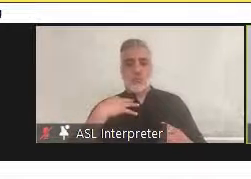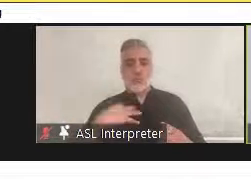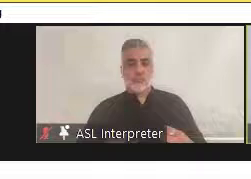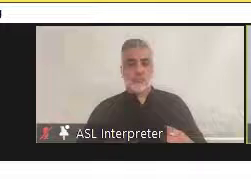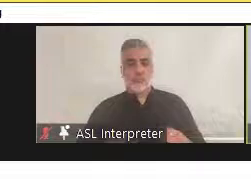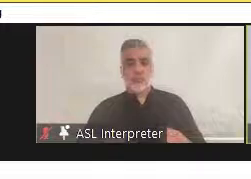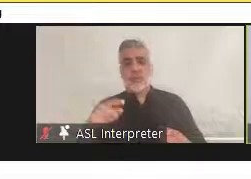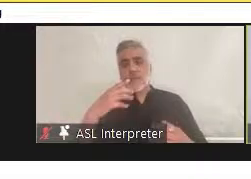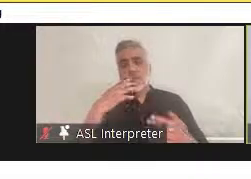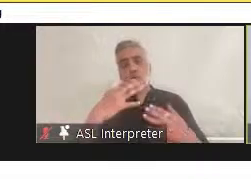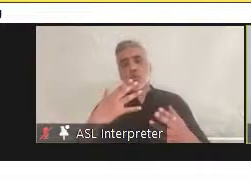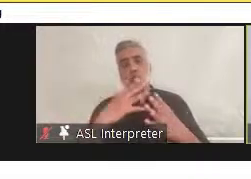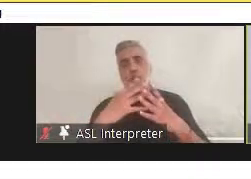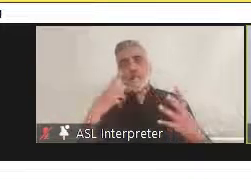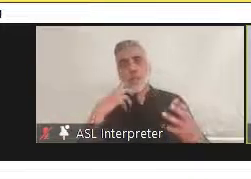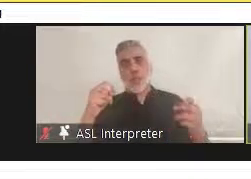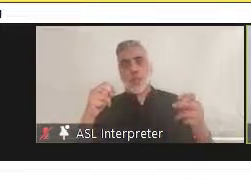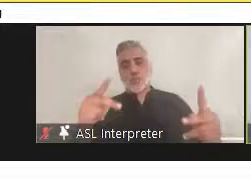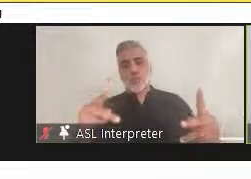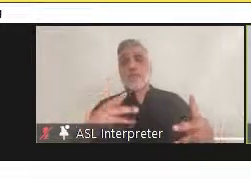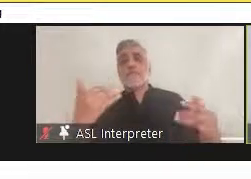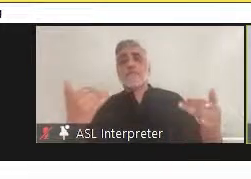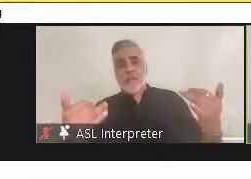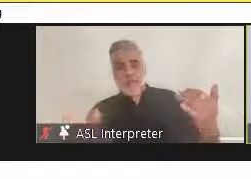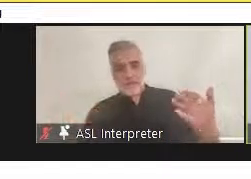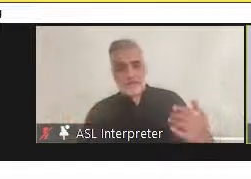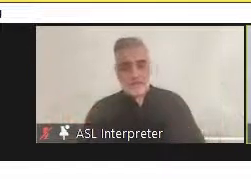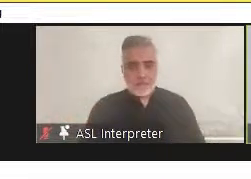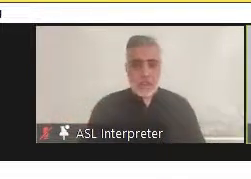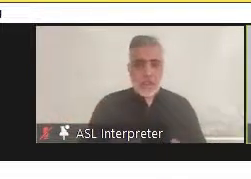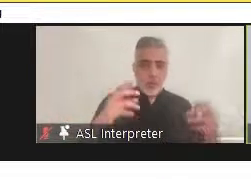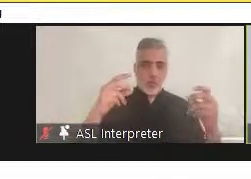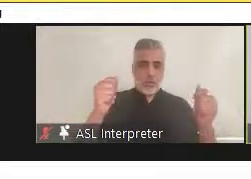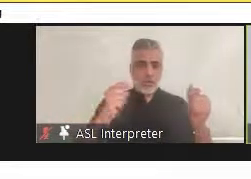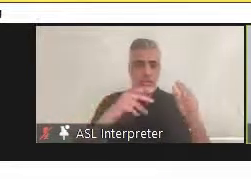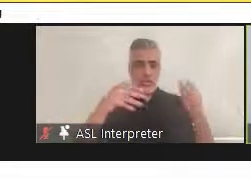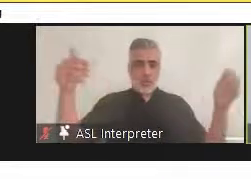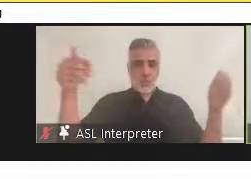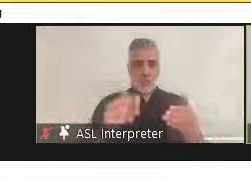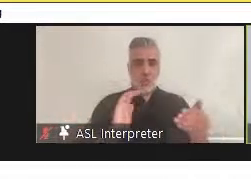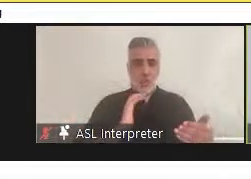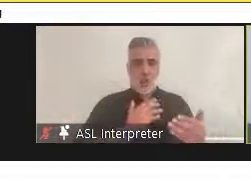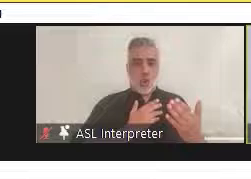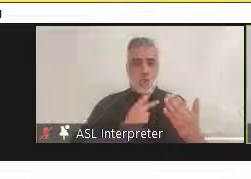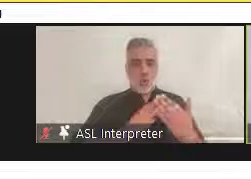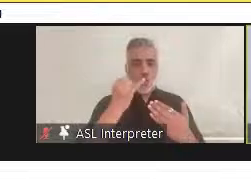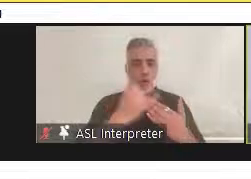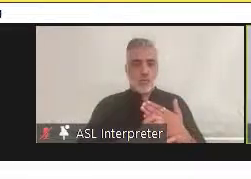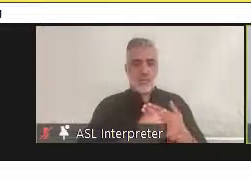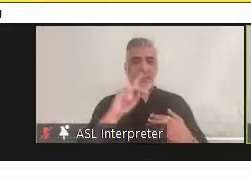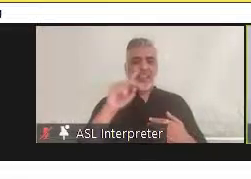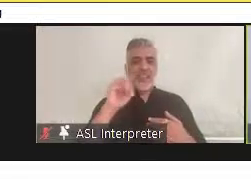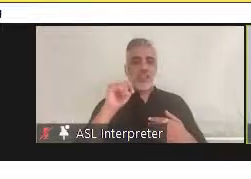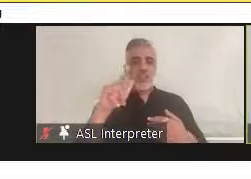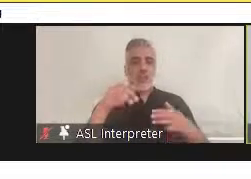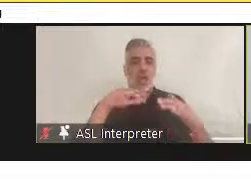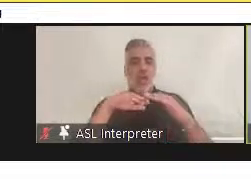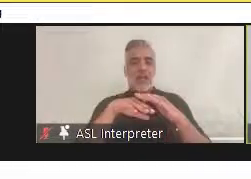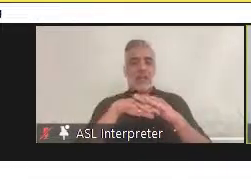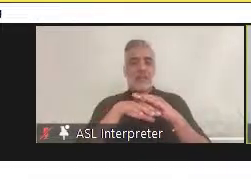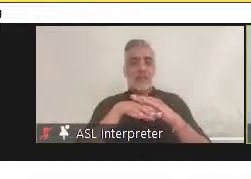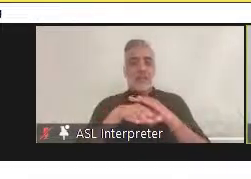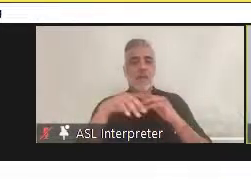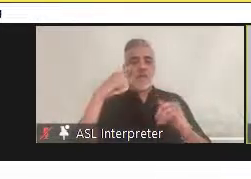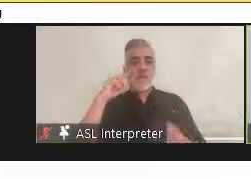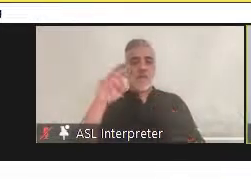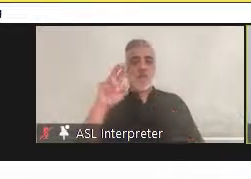and thank you so much for the opportunity. Now, I'll quickly introduce the project on digital acceleration for